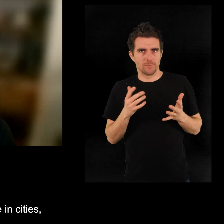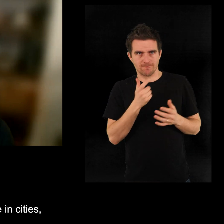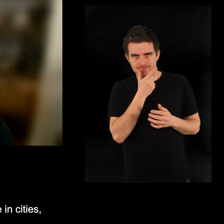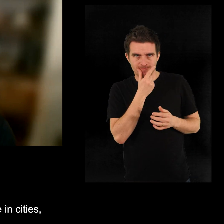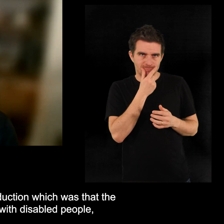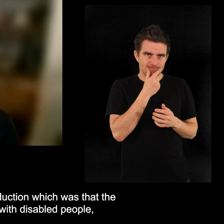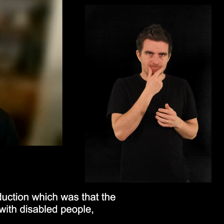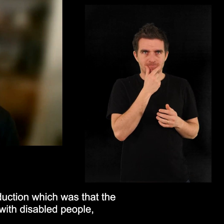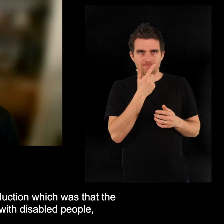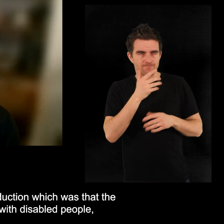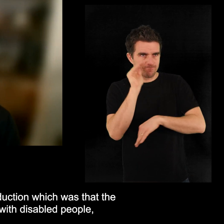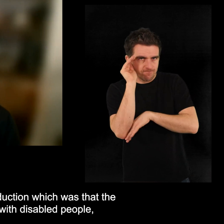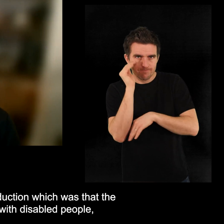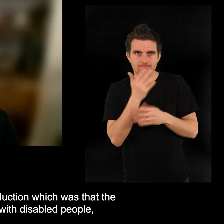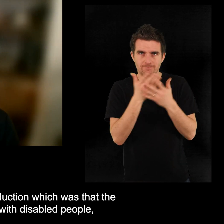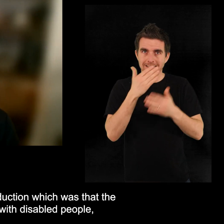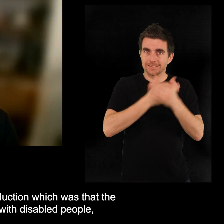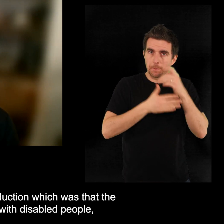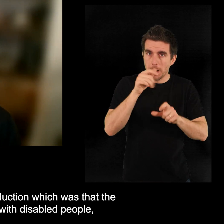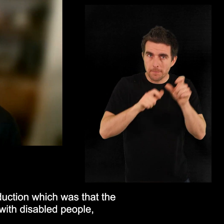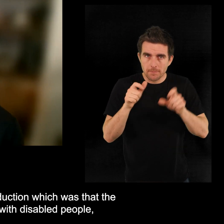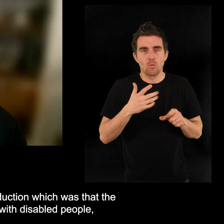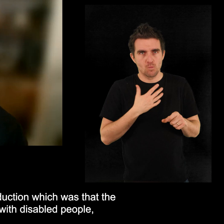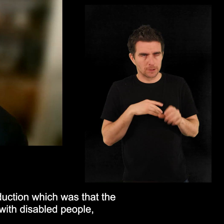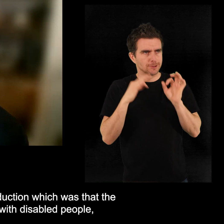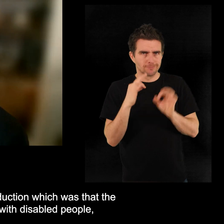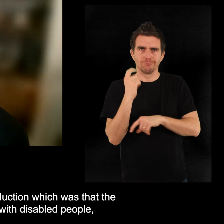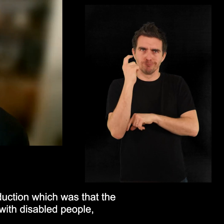And they put forward